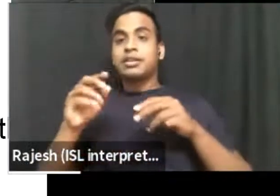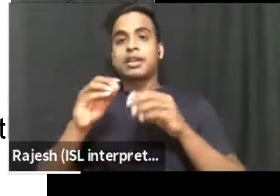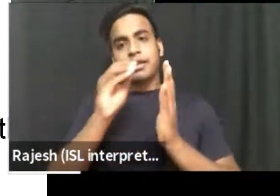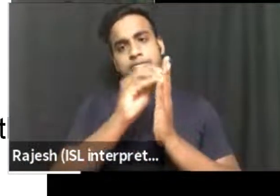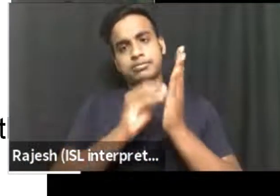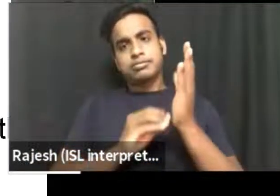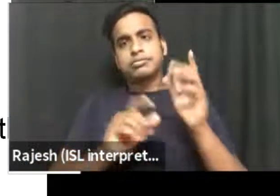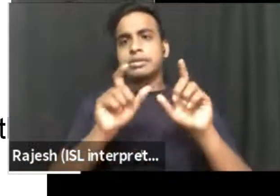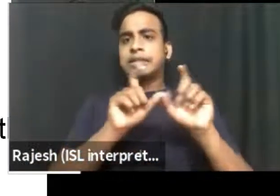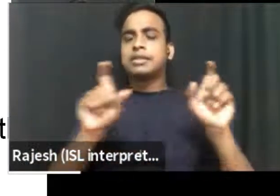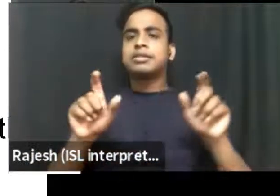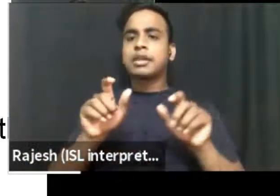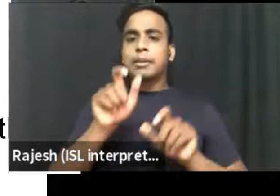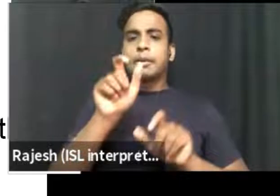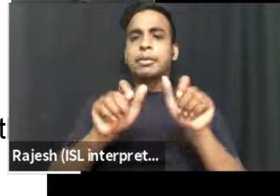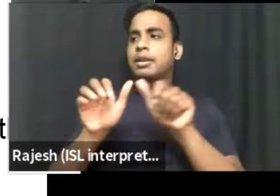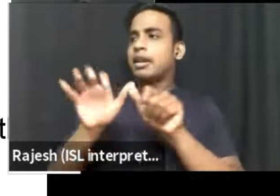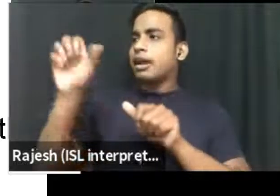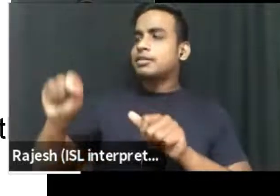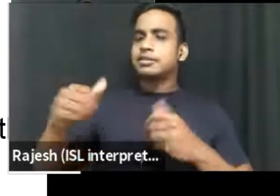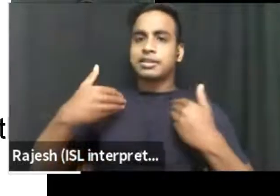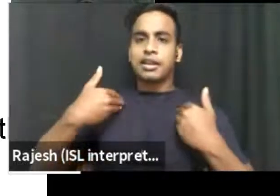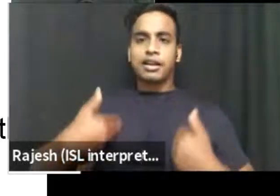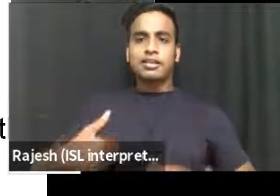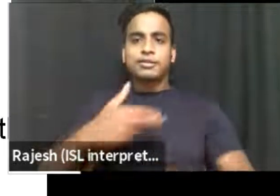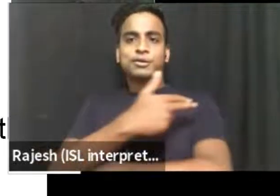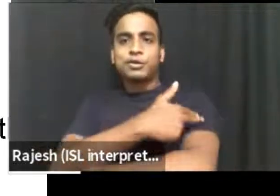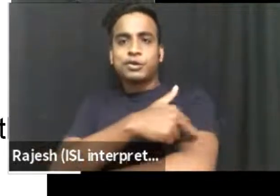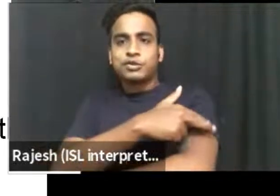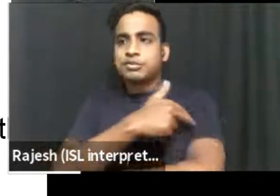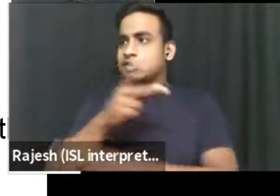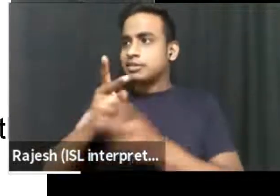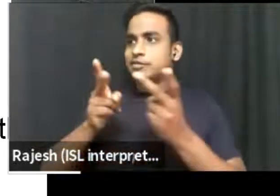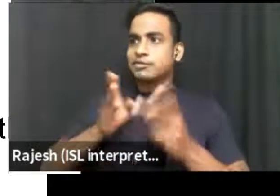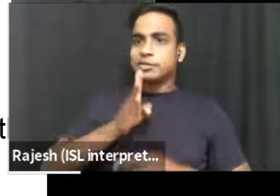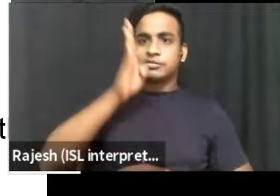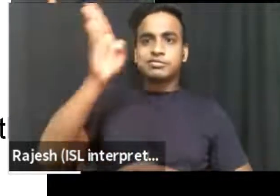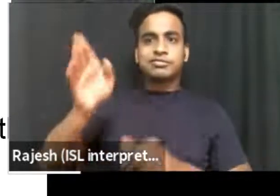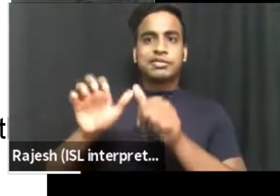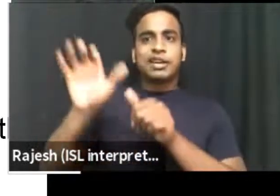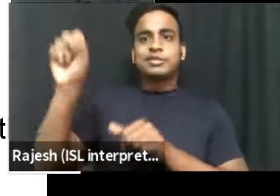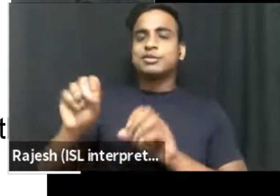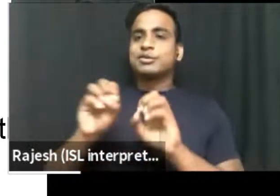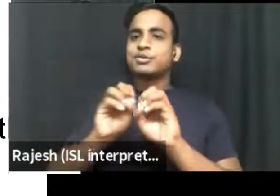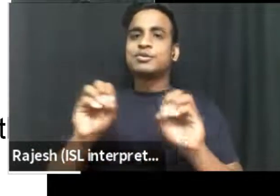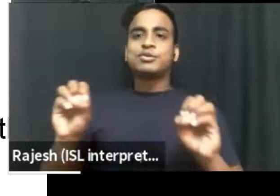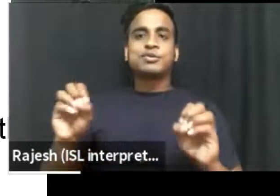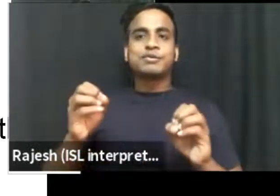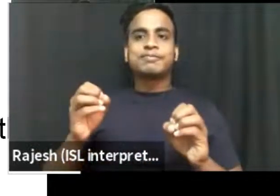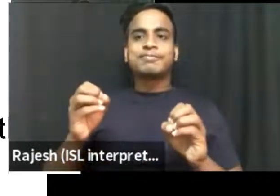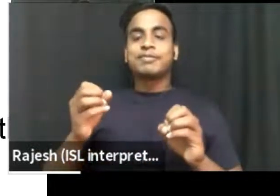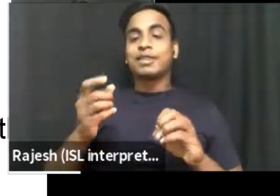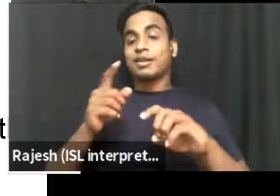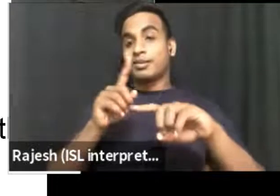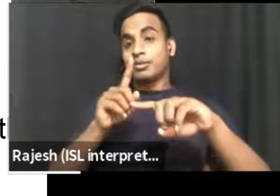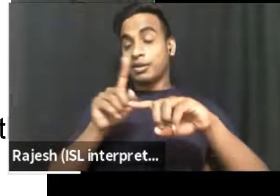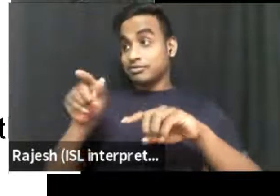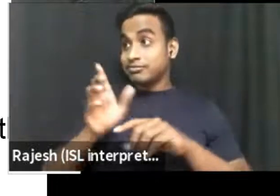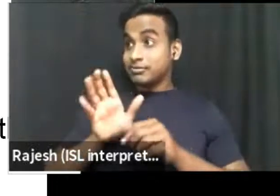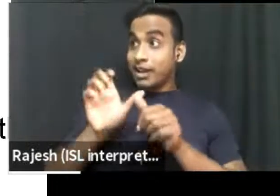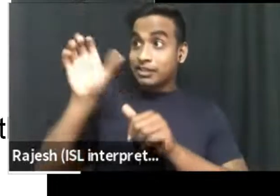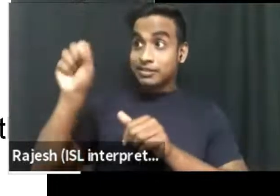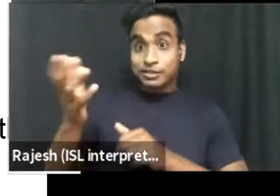to healthcare is something which again prevents people in getting education or moving into livelihoods